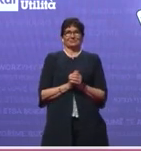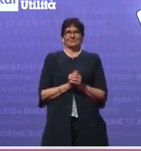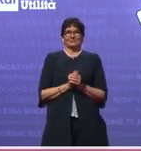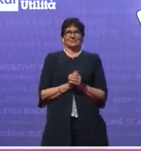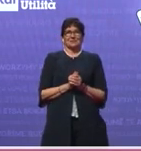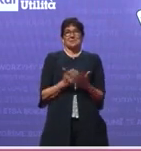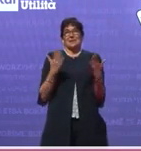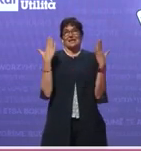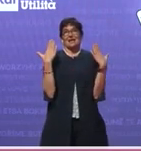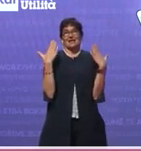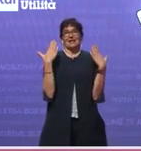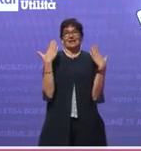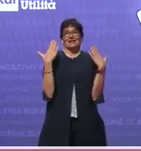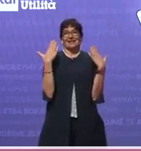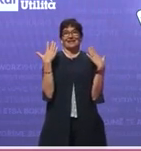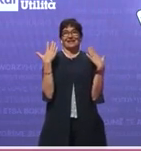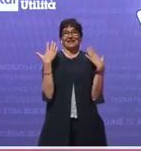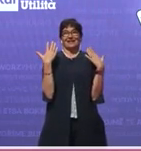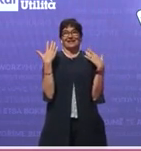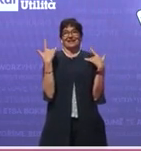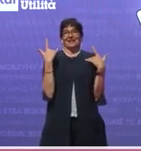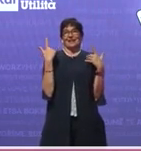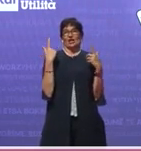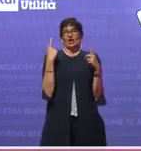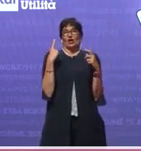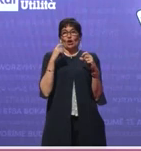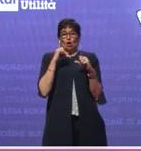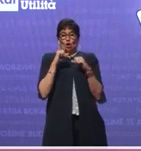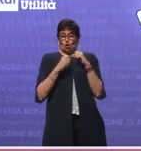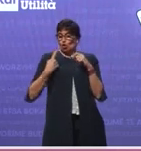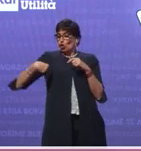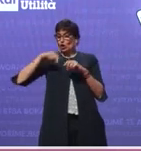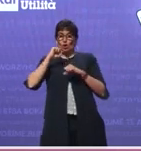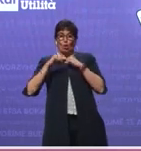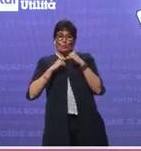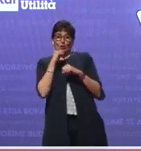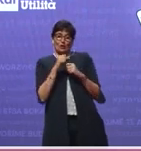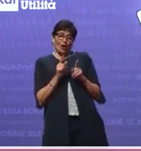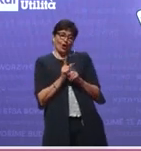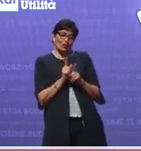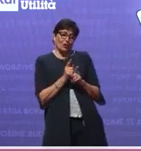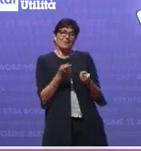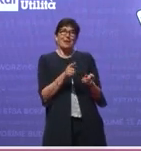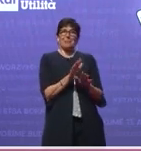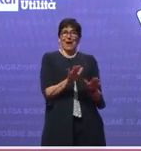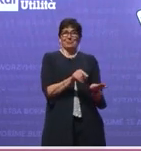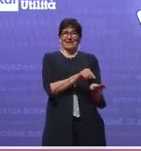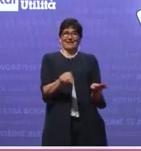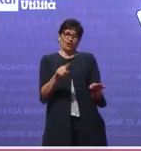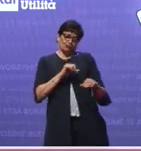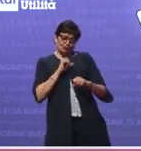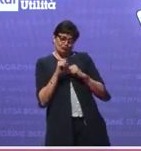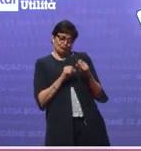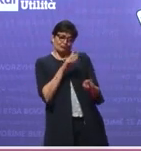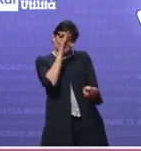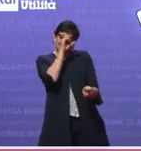human family. And that AI, built on that kind of understanding with physical embodiment, those kinds of